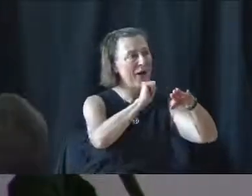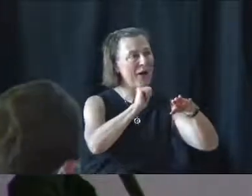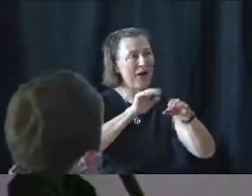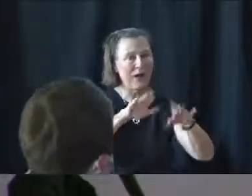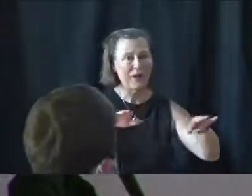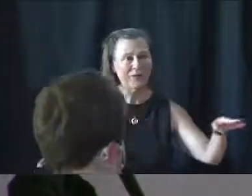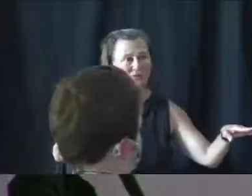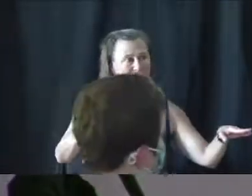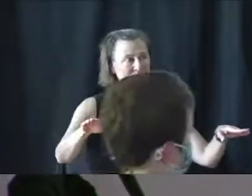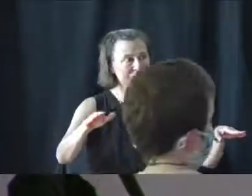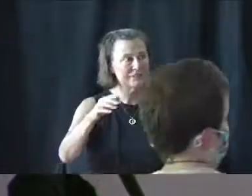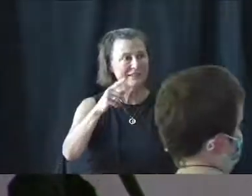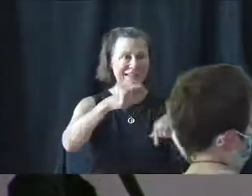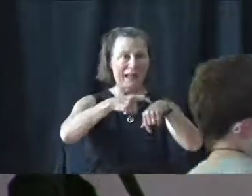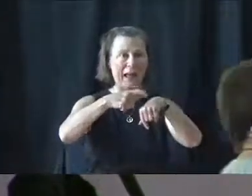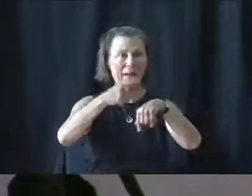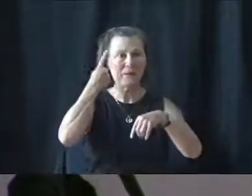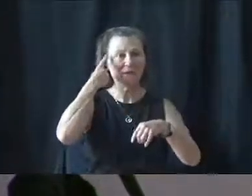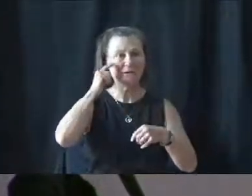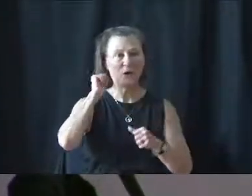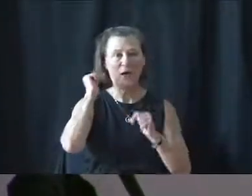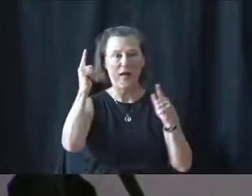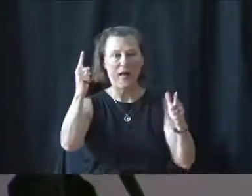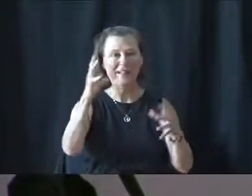all ages.